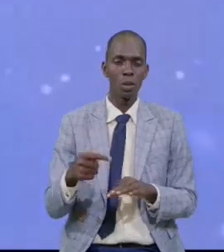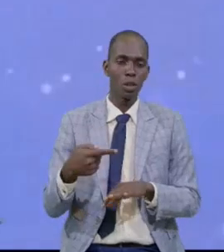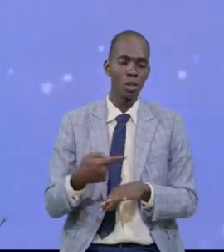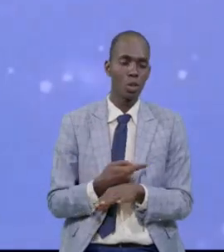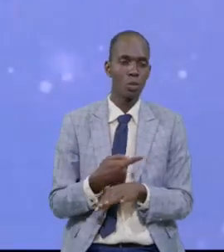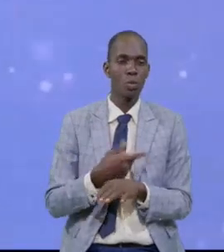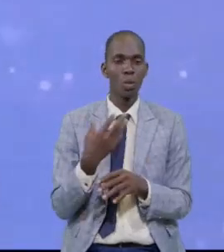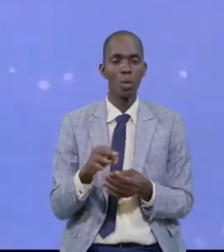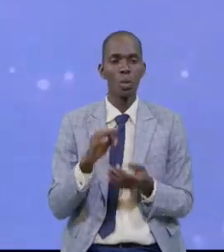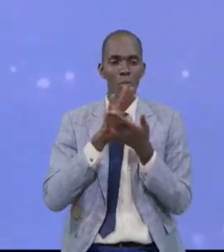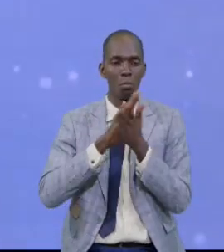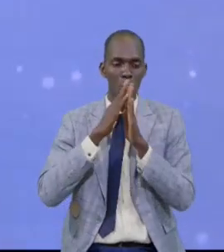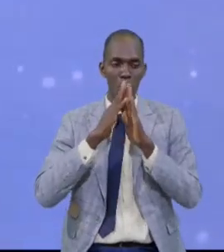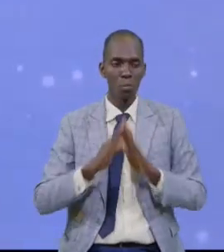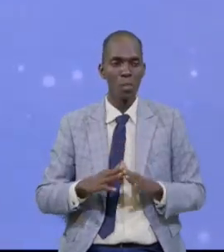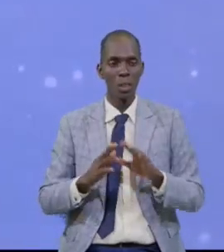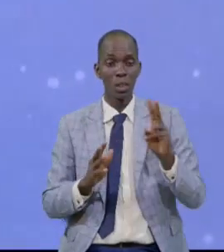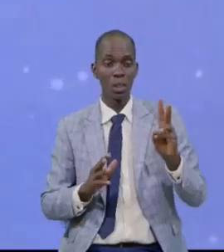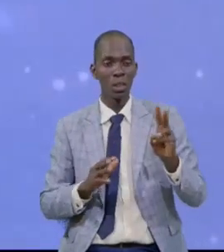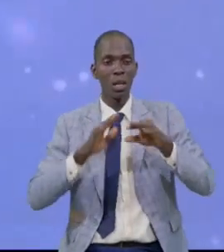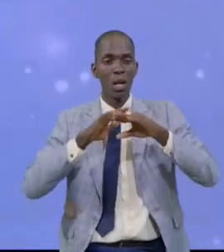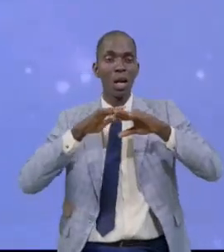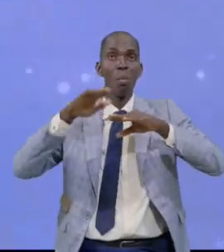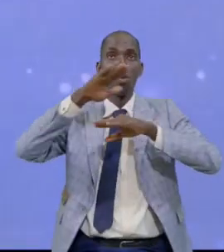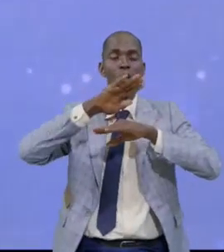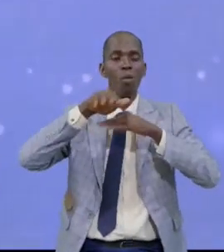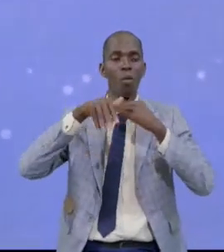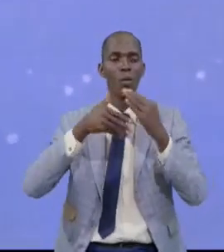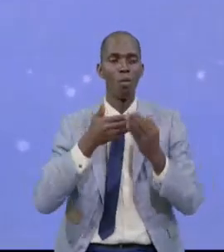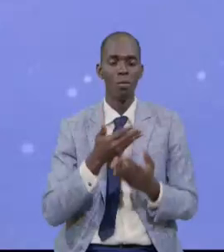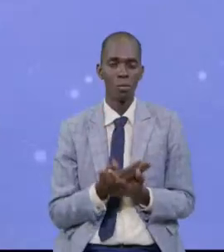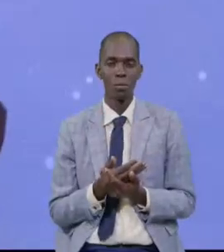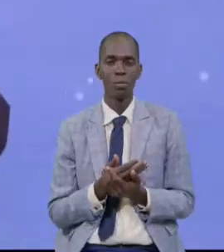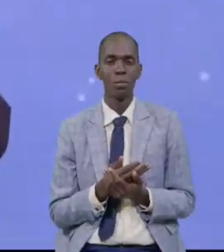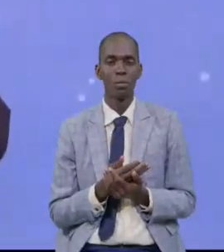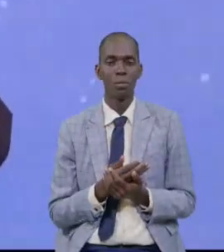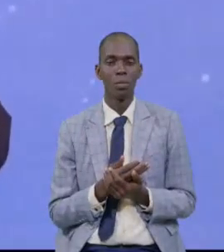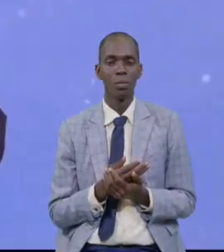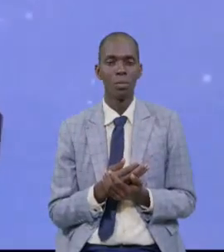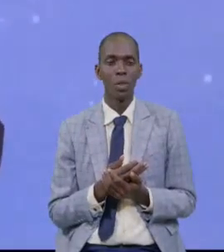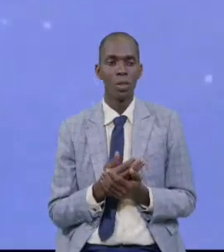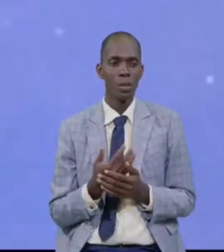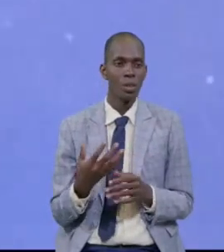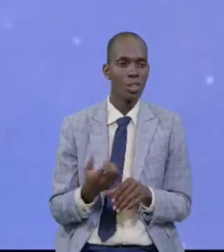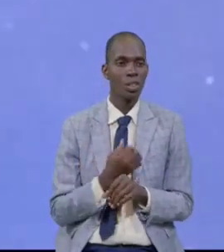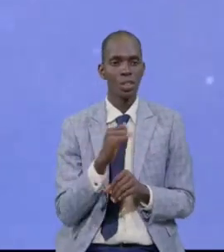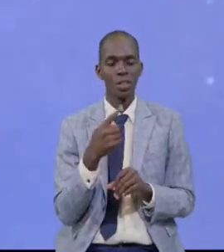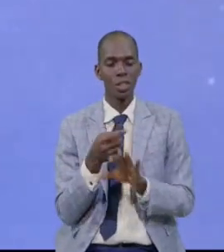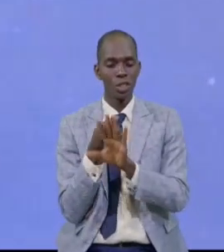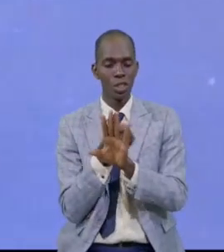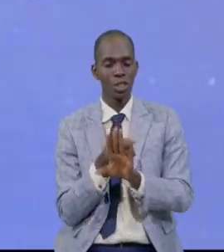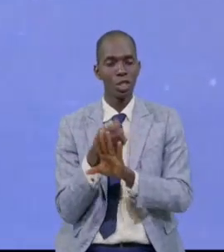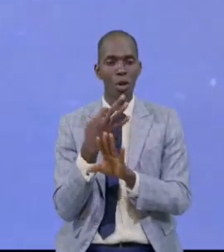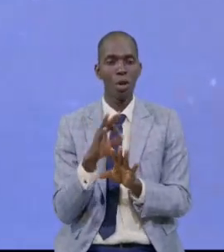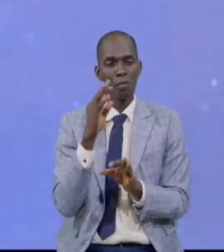16, above all, taking the shield of faith, wherewith